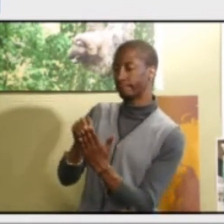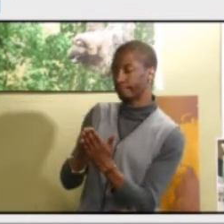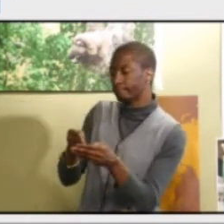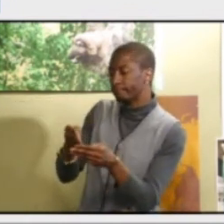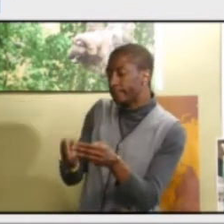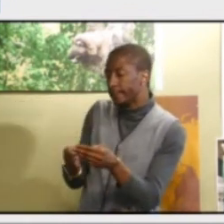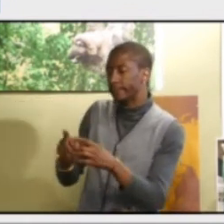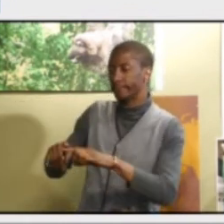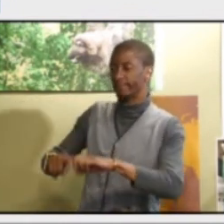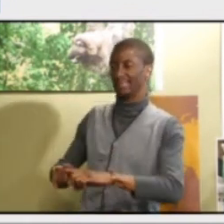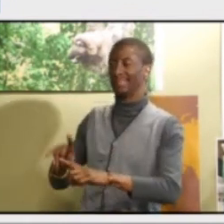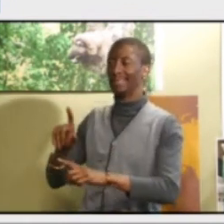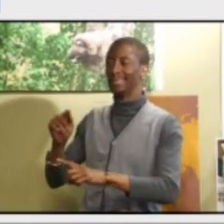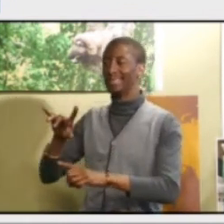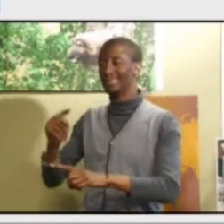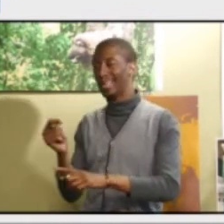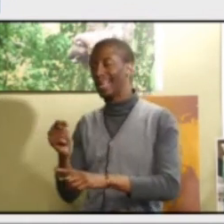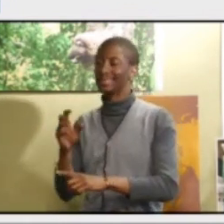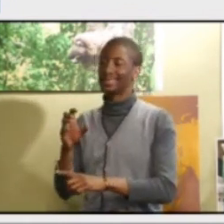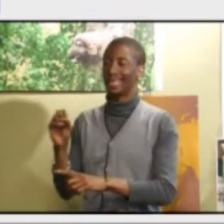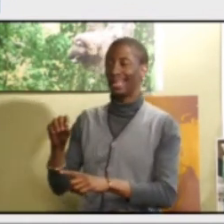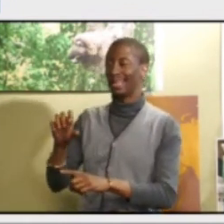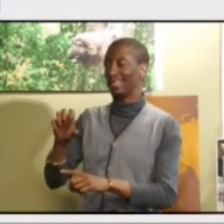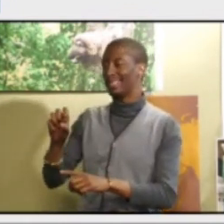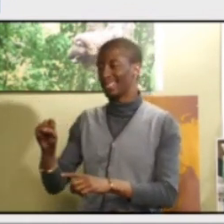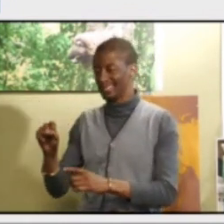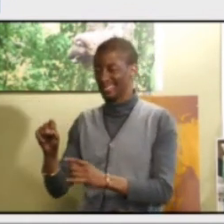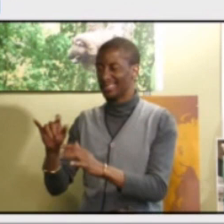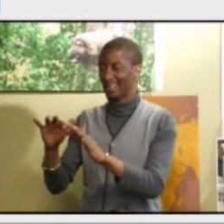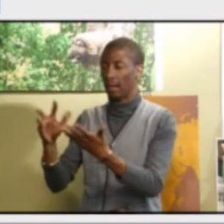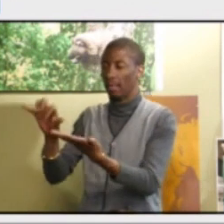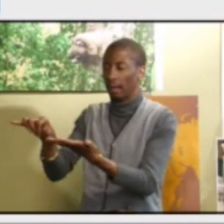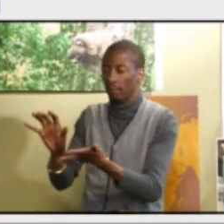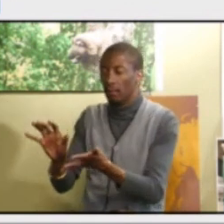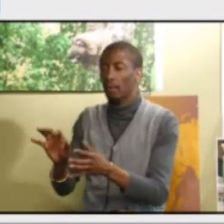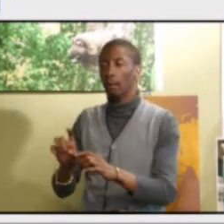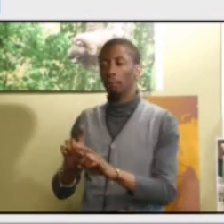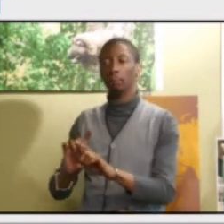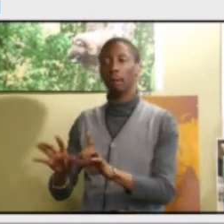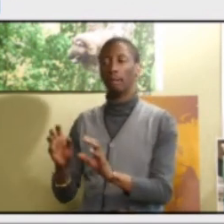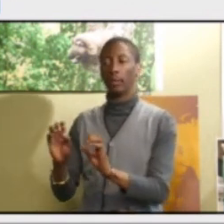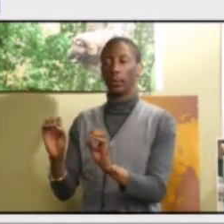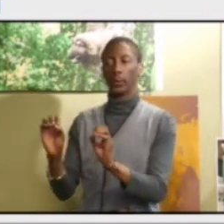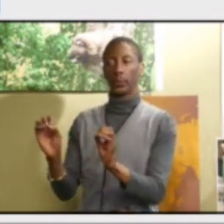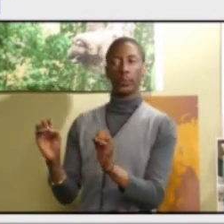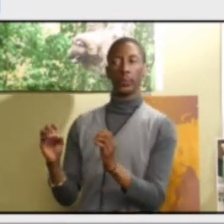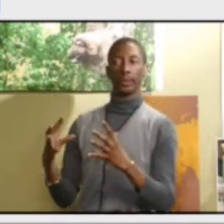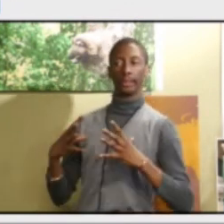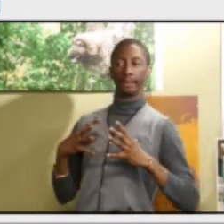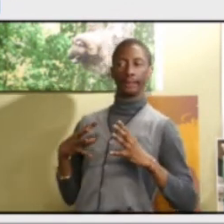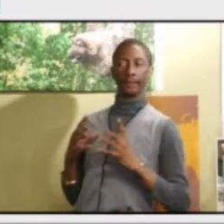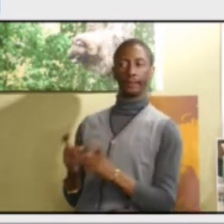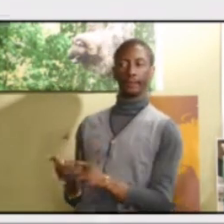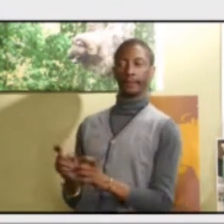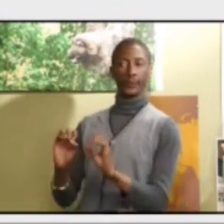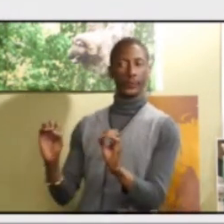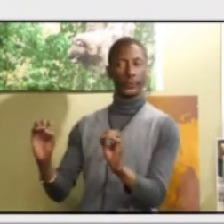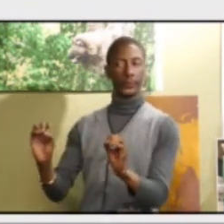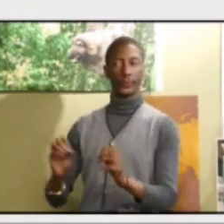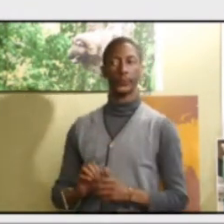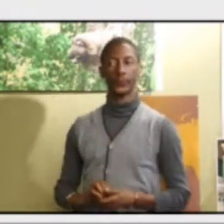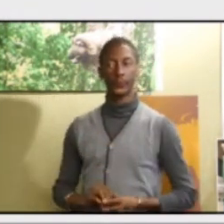and Social Security and things like that. But again, there's no leave or anything like that.